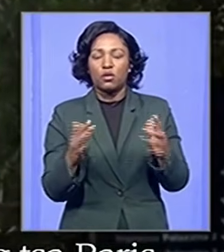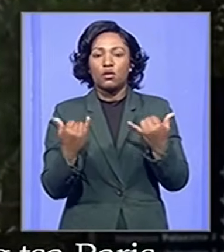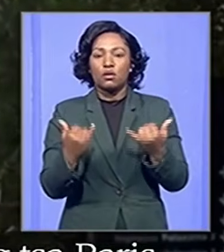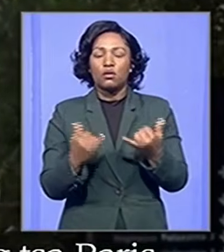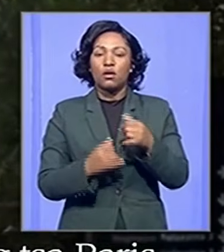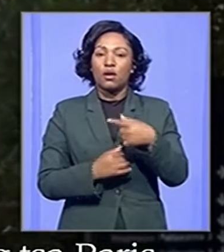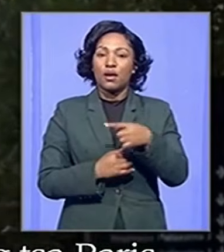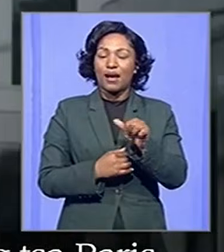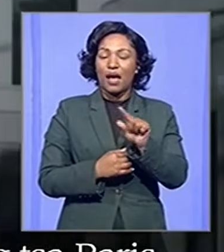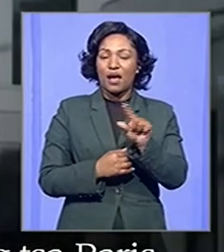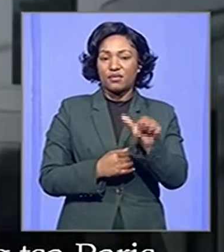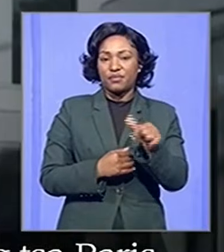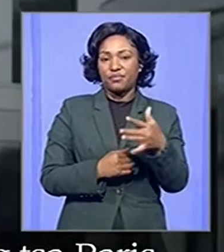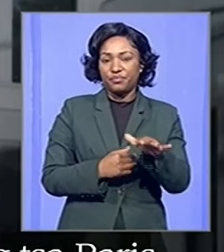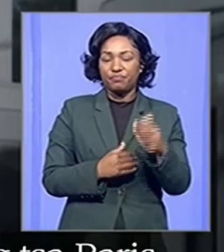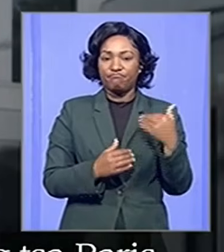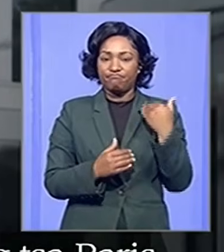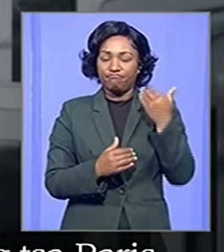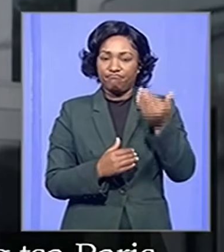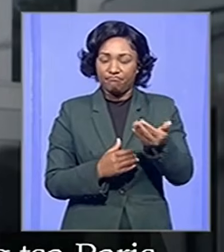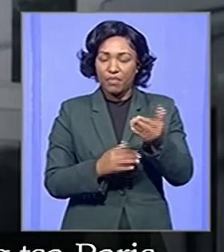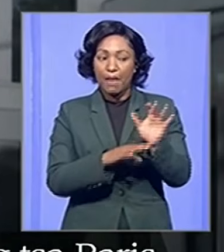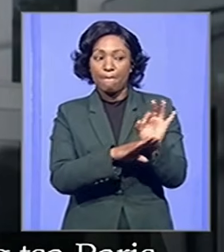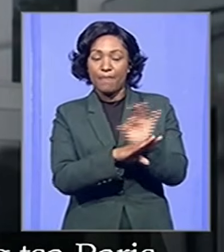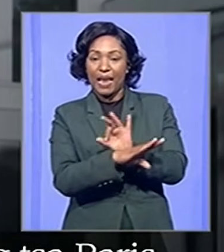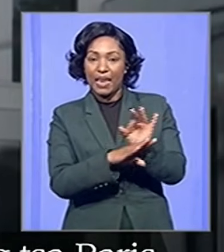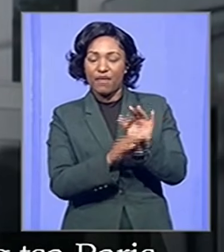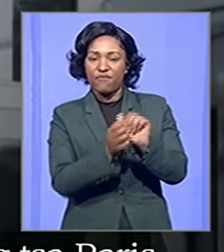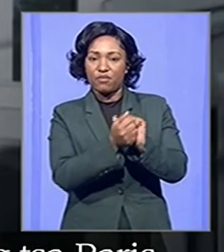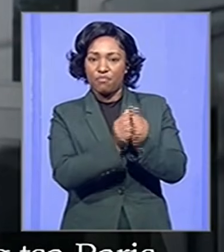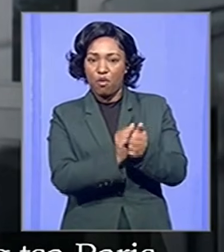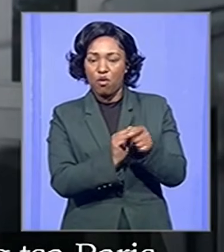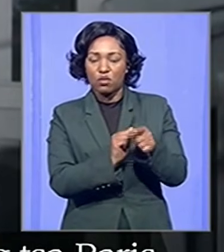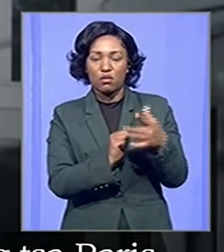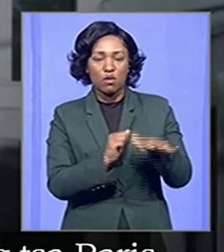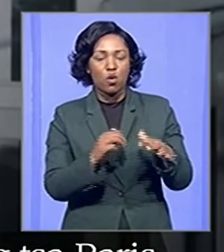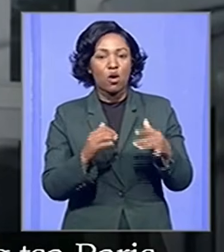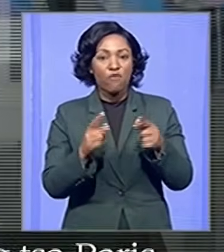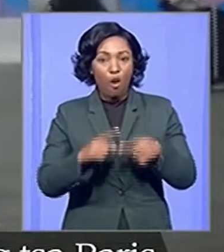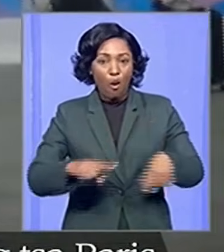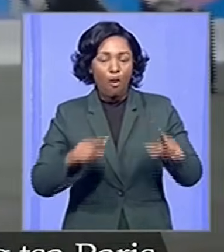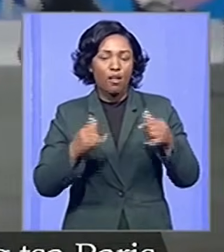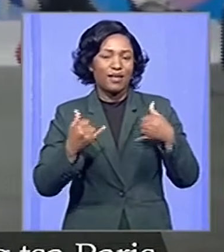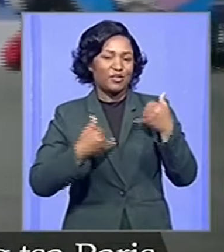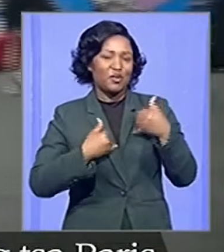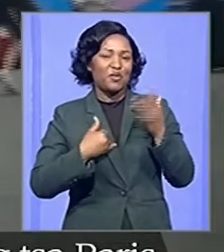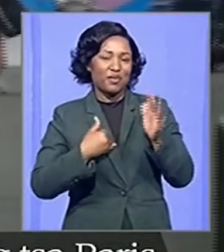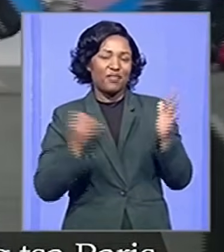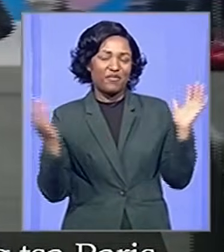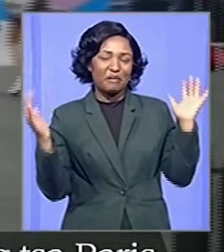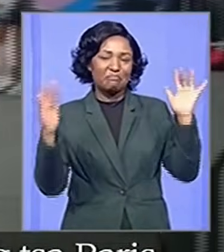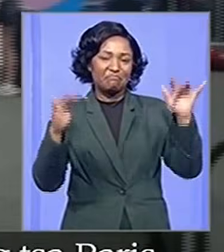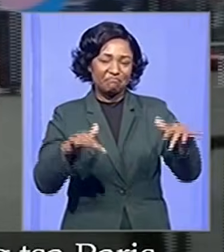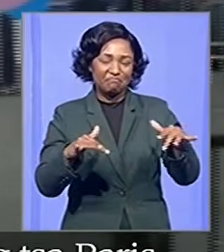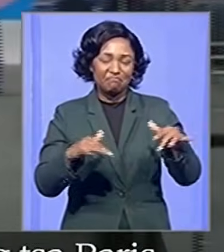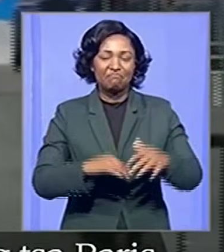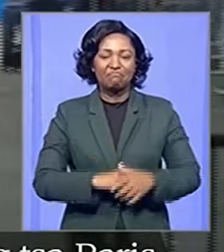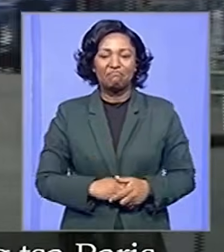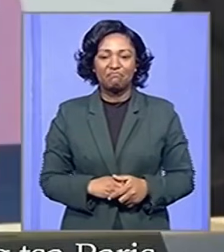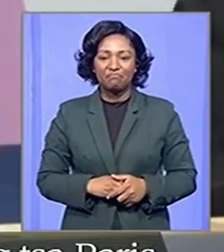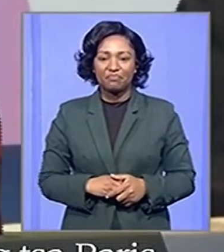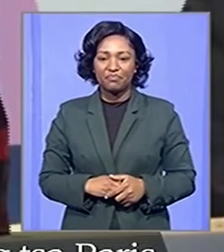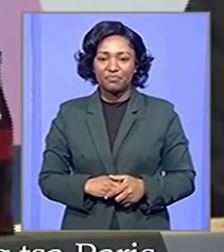pele. Bahlophisi ba dipapadi tsena ba batla hore e be tse tlang ho natefela bohle ba tlileng. That's a balance to be